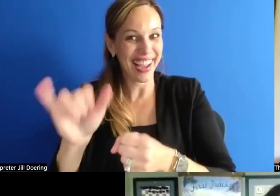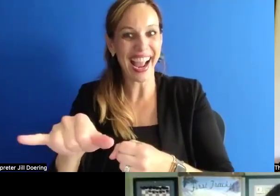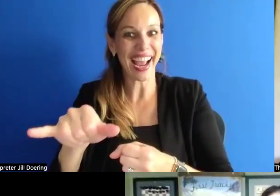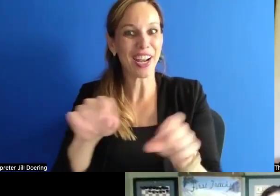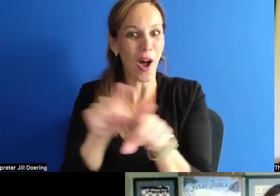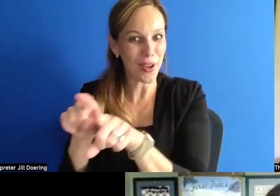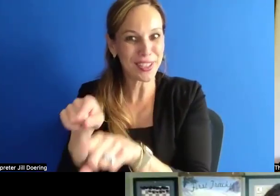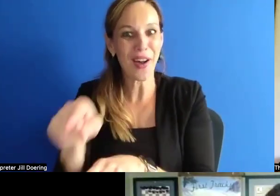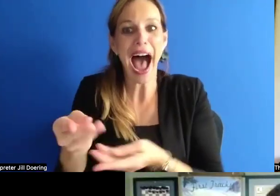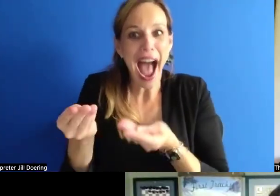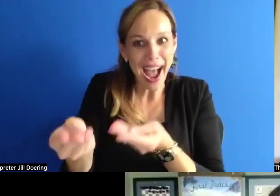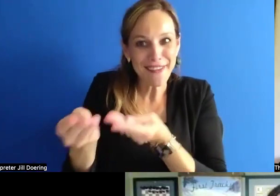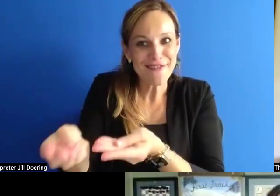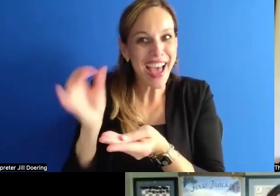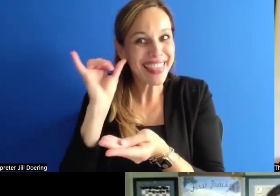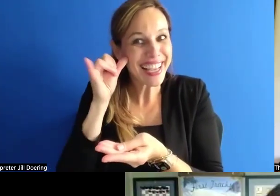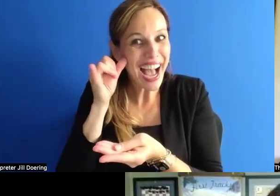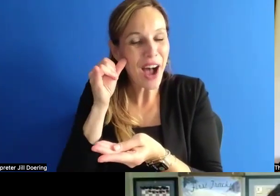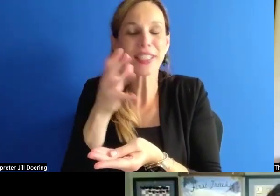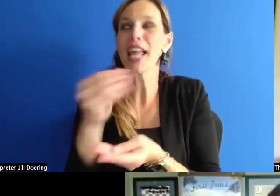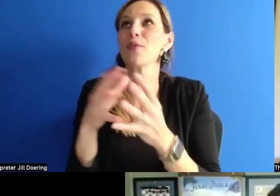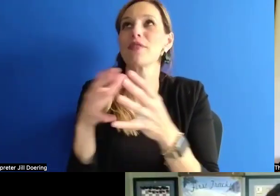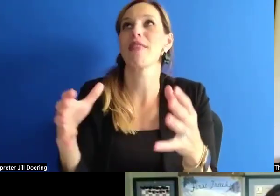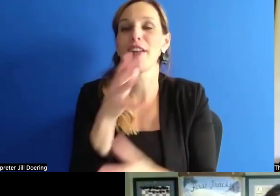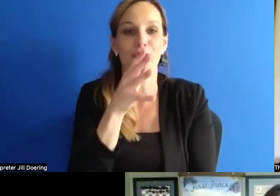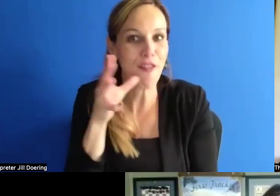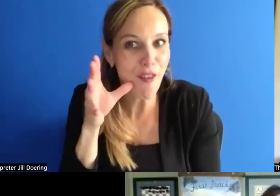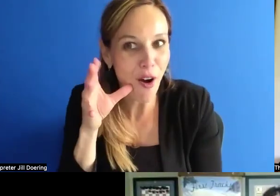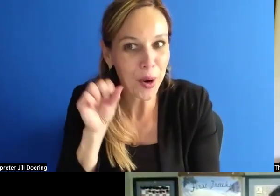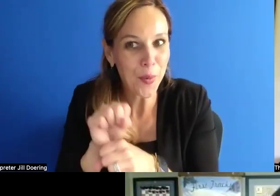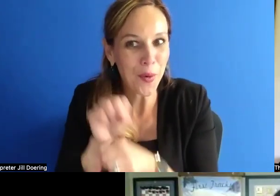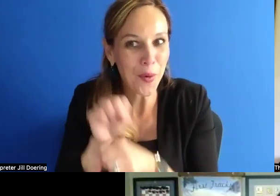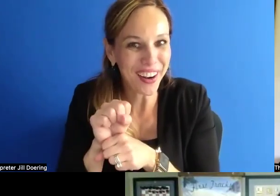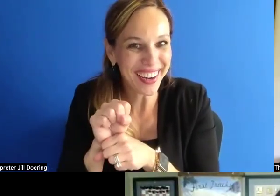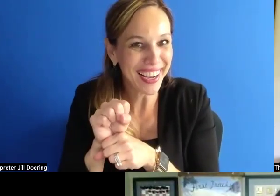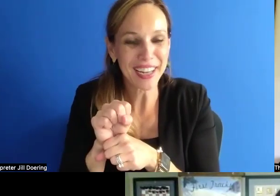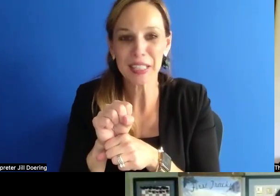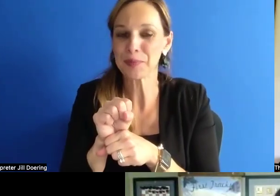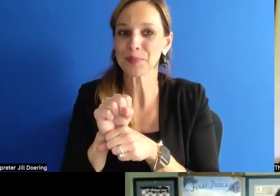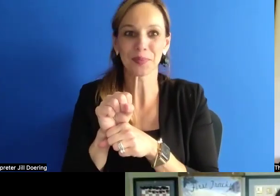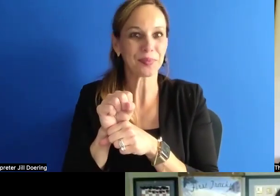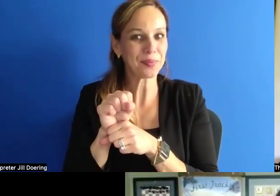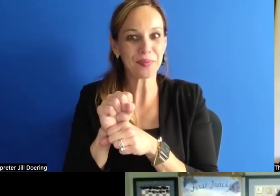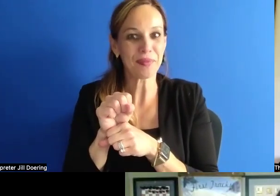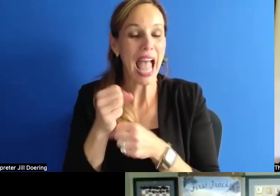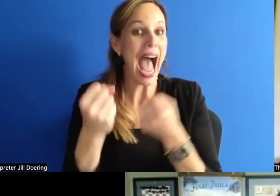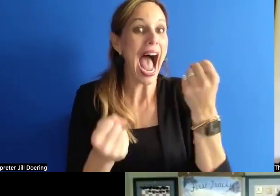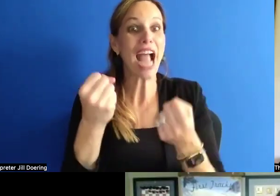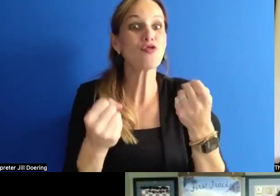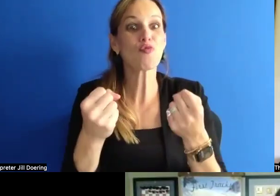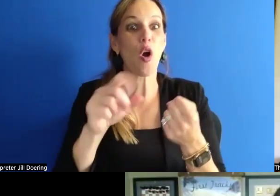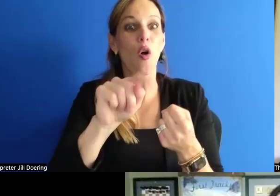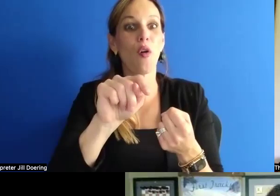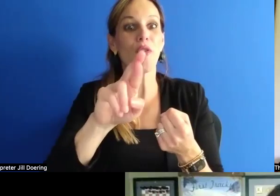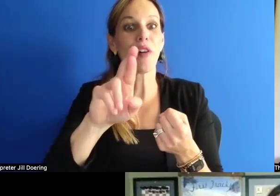I fed the cows, and it was just a lot of farm work. So there's also, I drove a tractor.